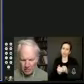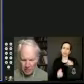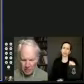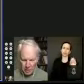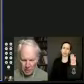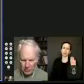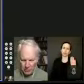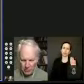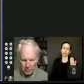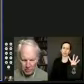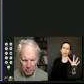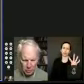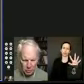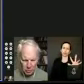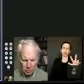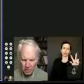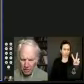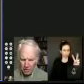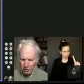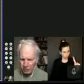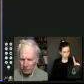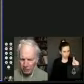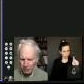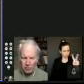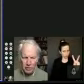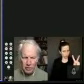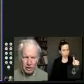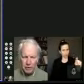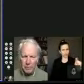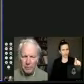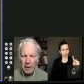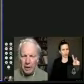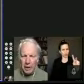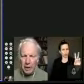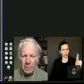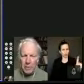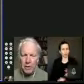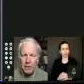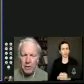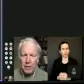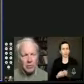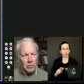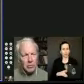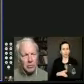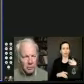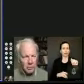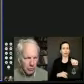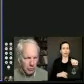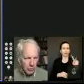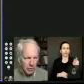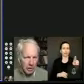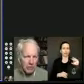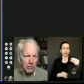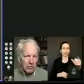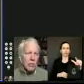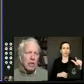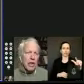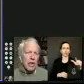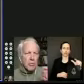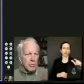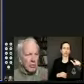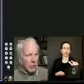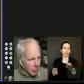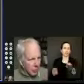behavioral health consumer-run technical assistance center. What this will do is it